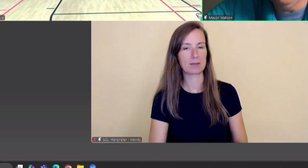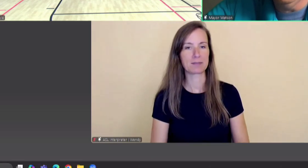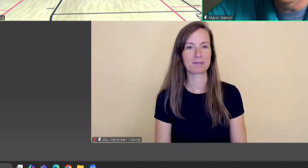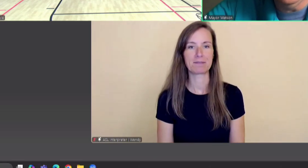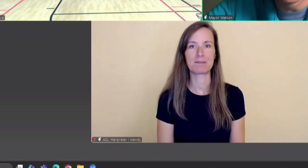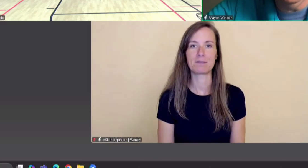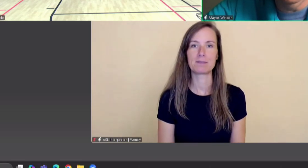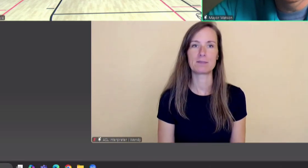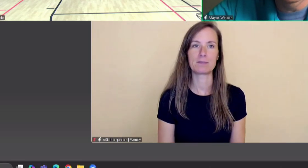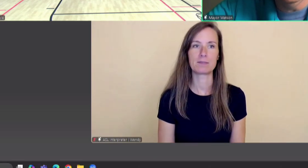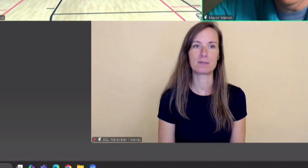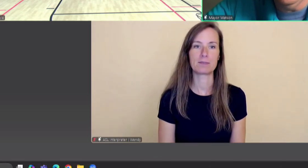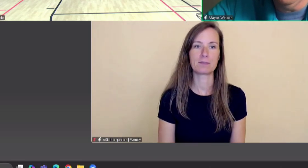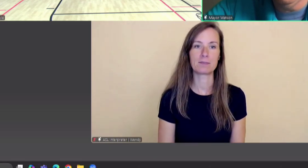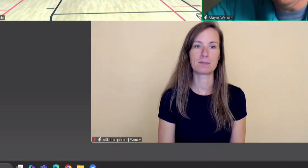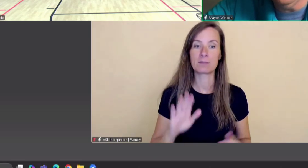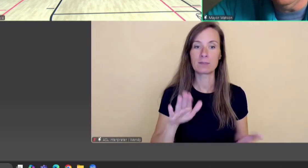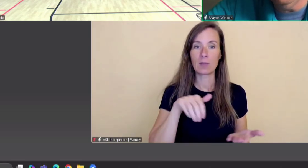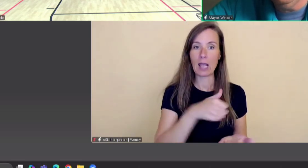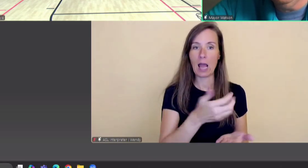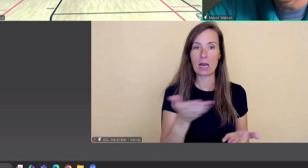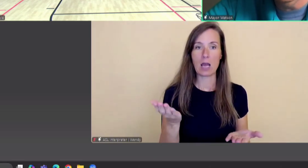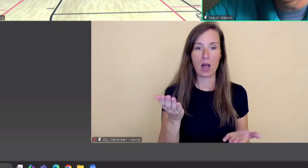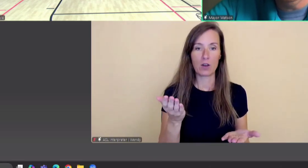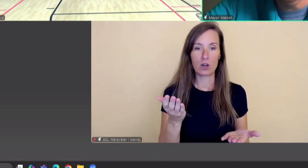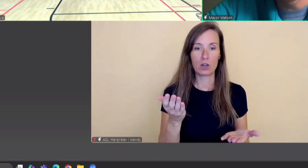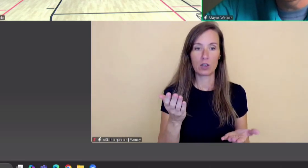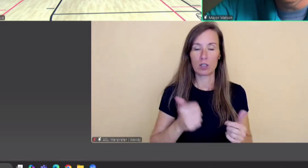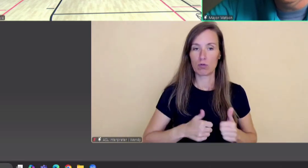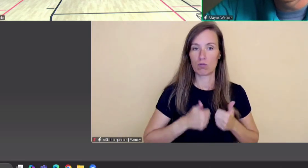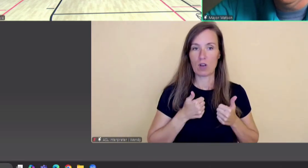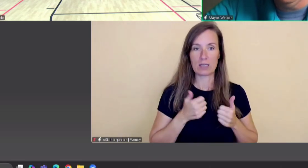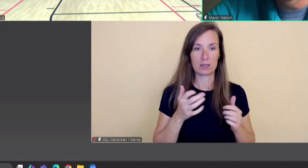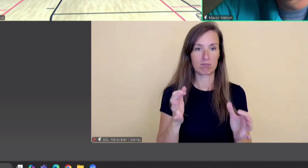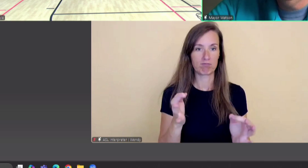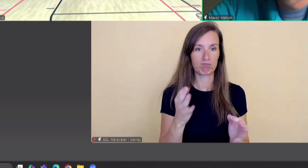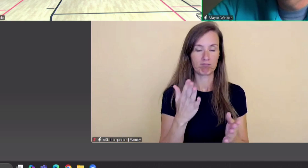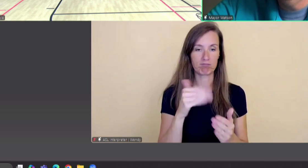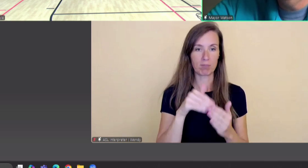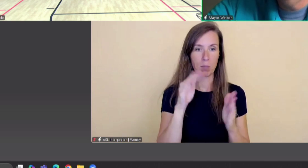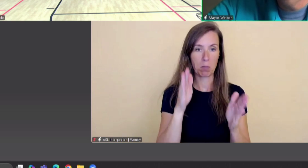Is there any other resident input in person or online?